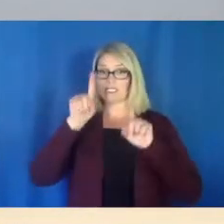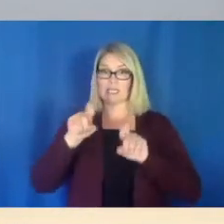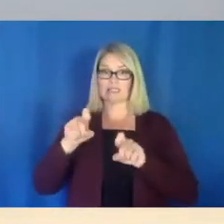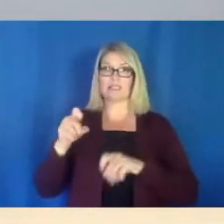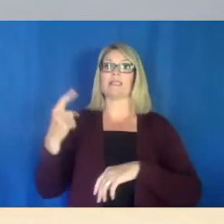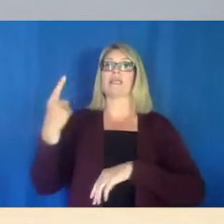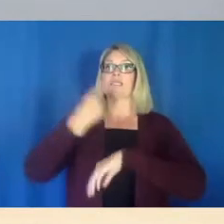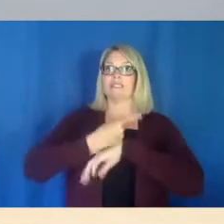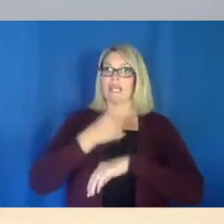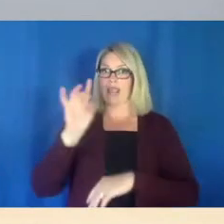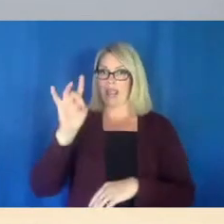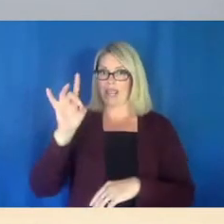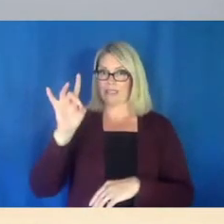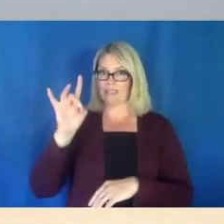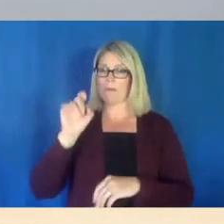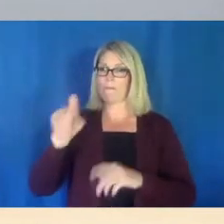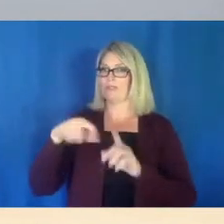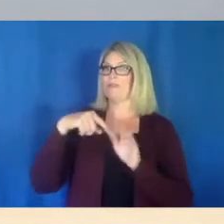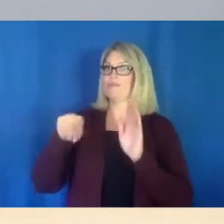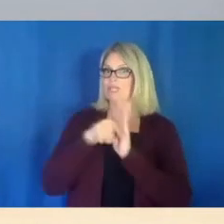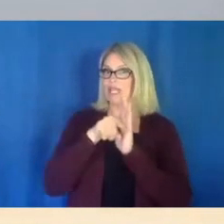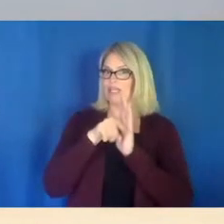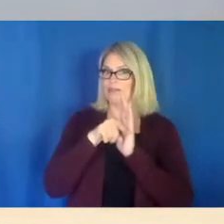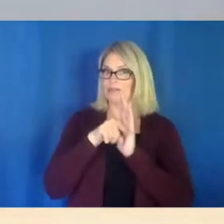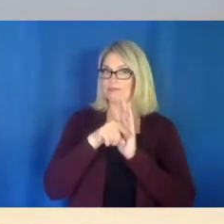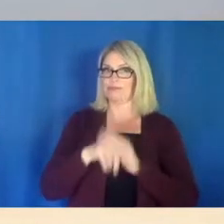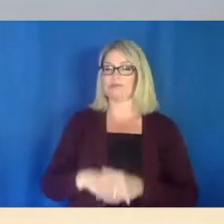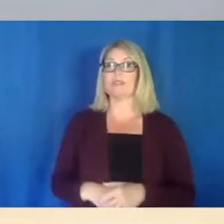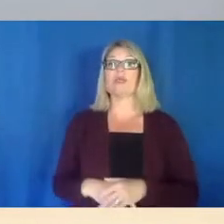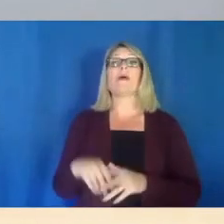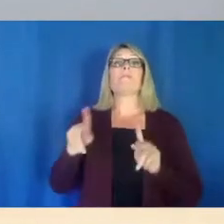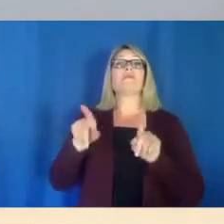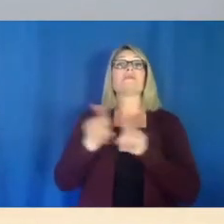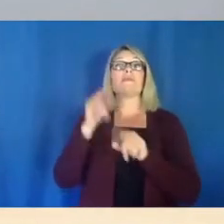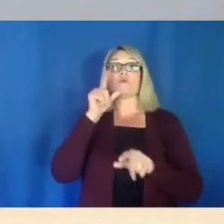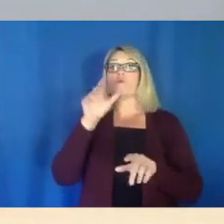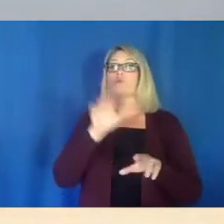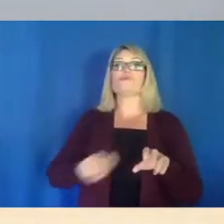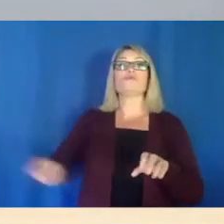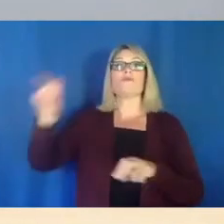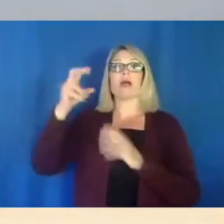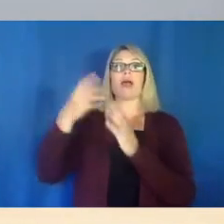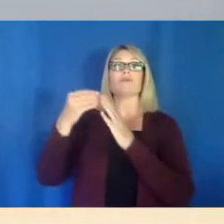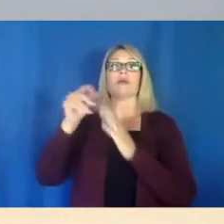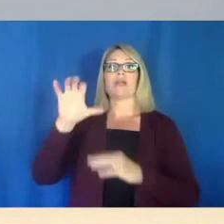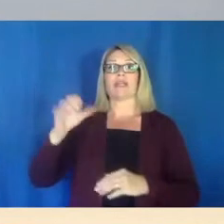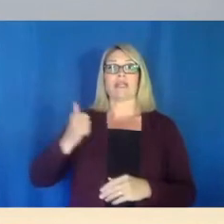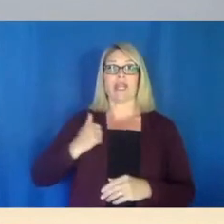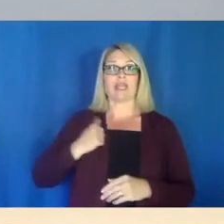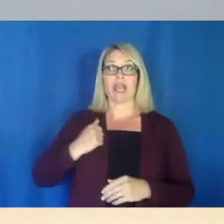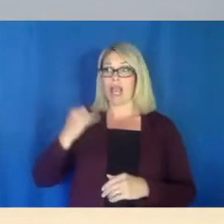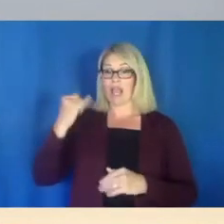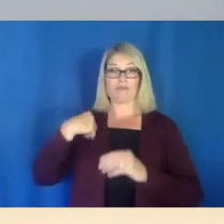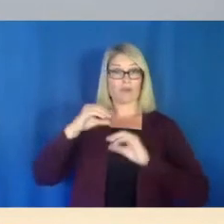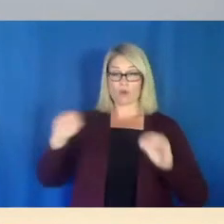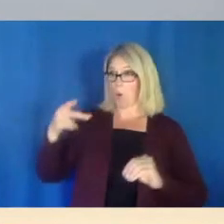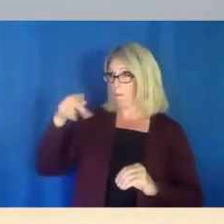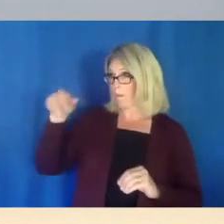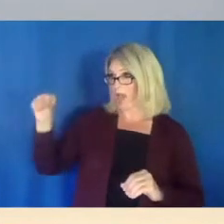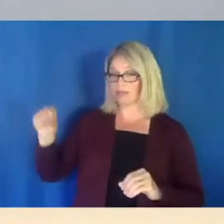for islanders returning home from travel outside Atlantic Canada if they do not have a PEI pass and are not